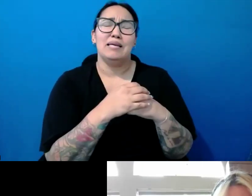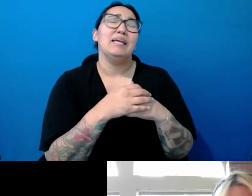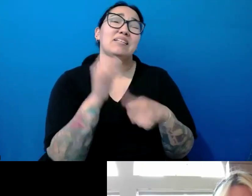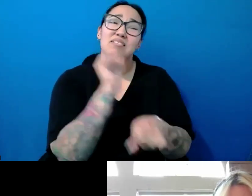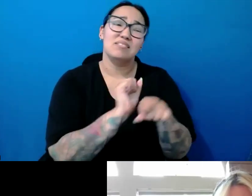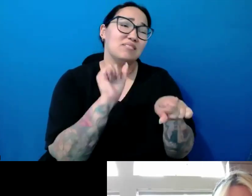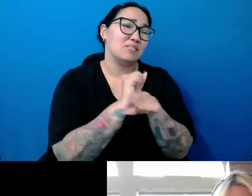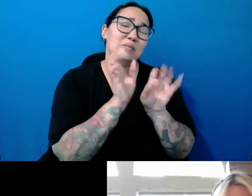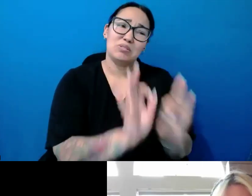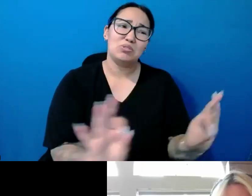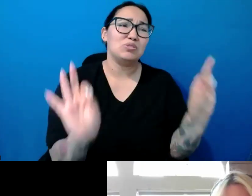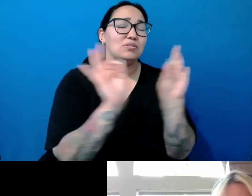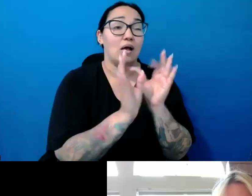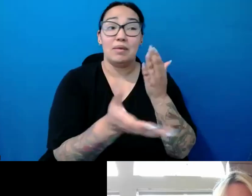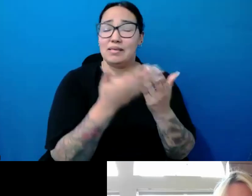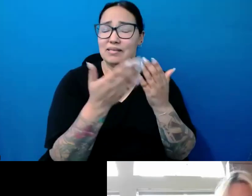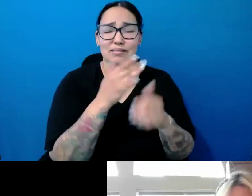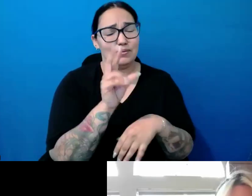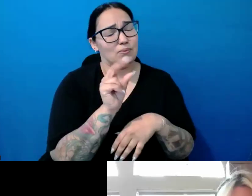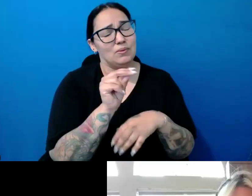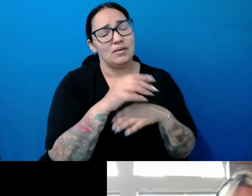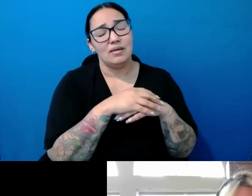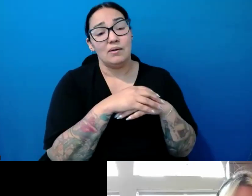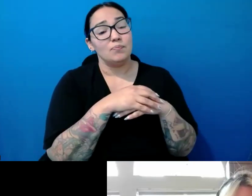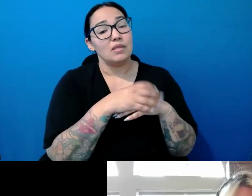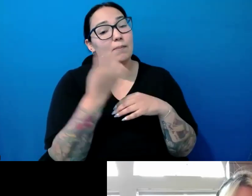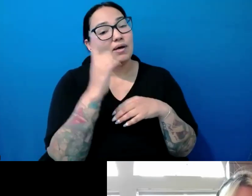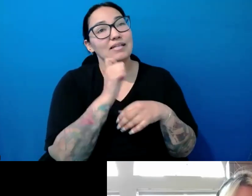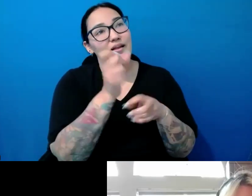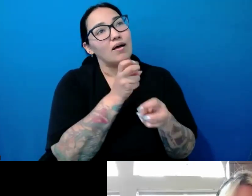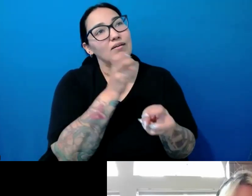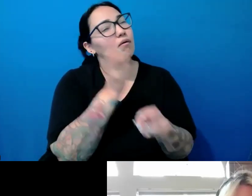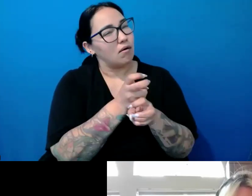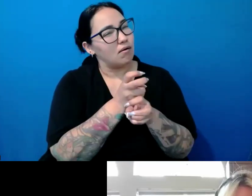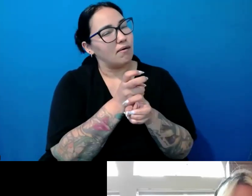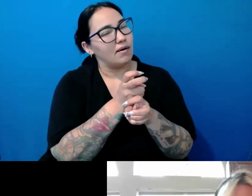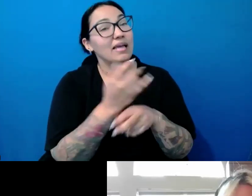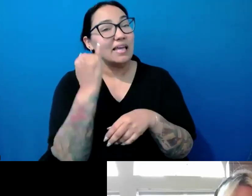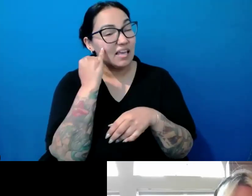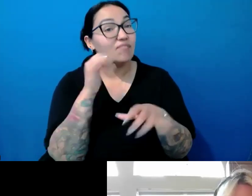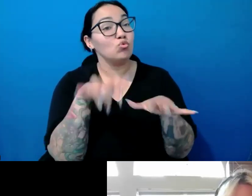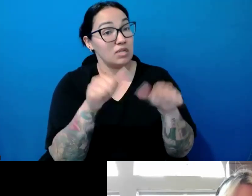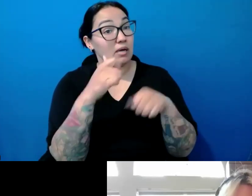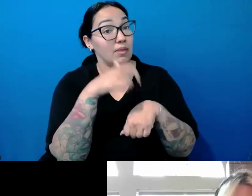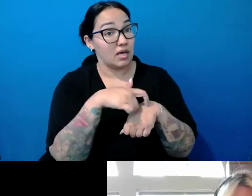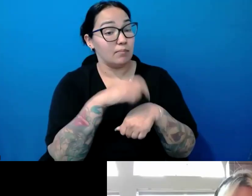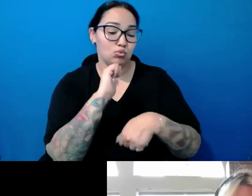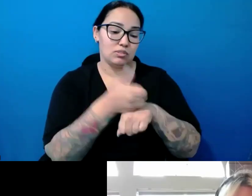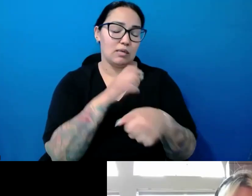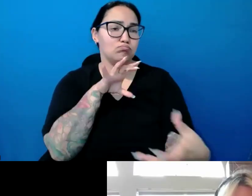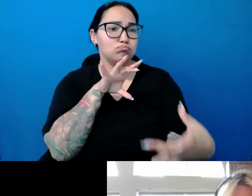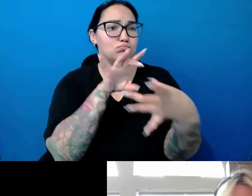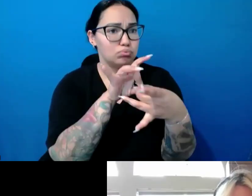And it's also not that difficult is what I've learned. If you take the time to make the relationships and bring